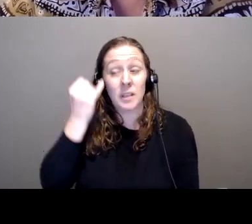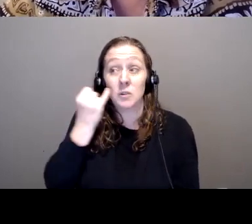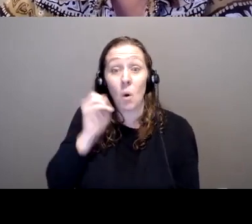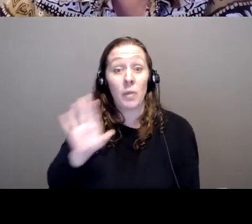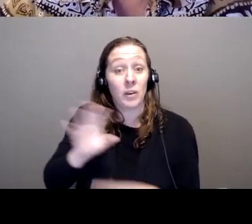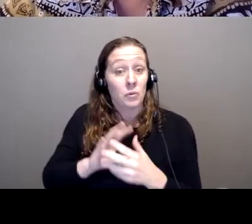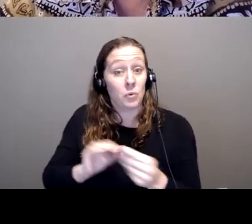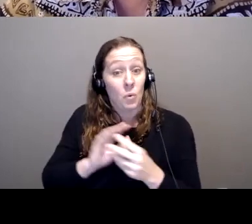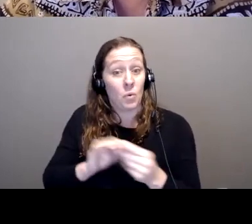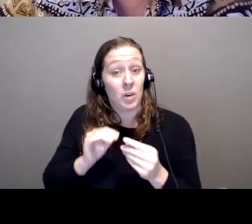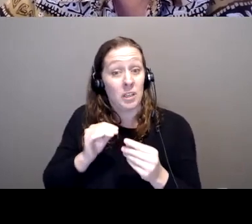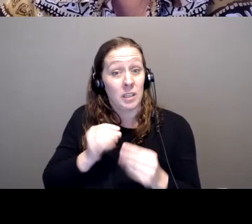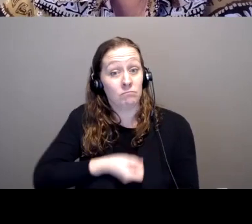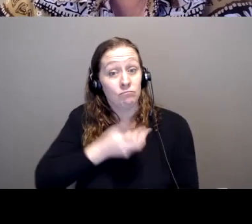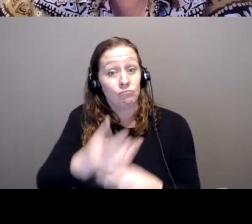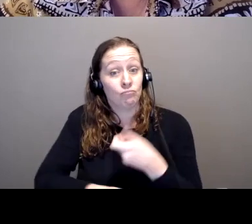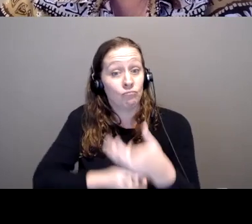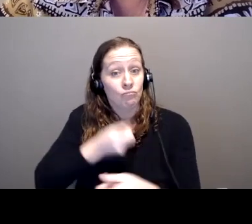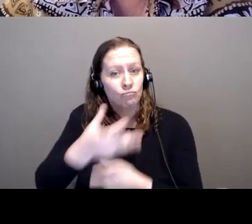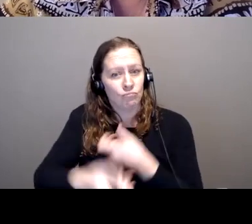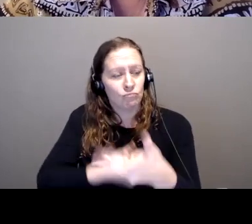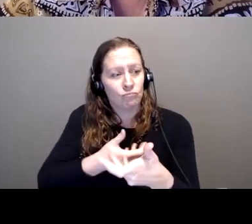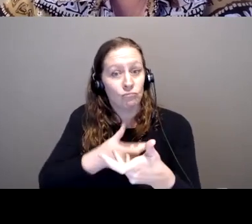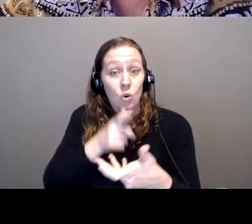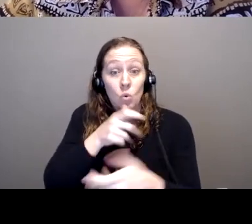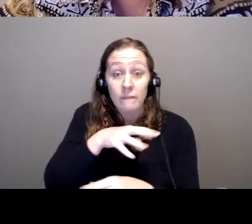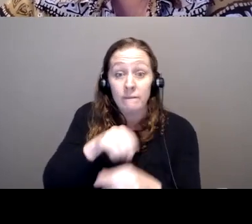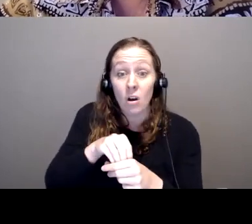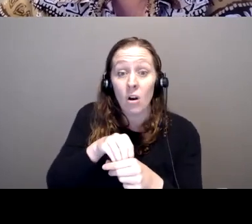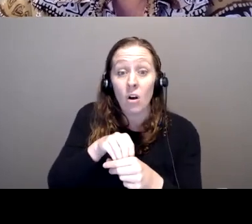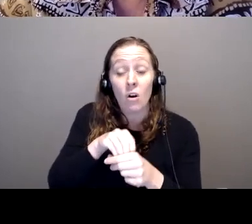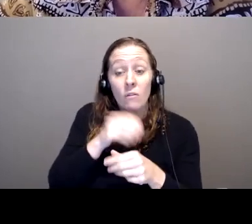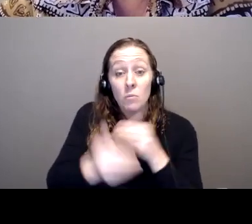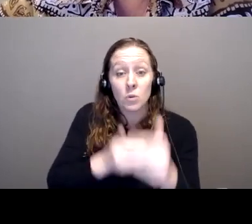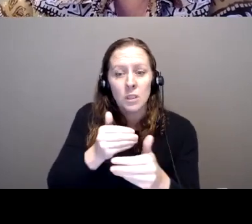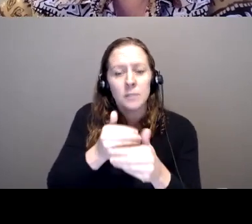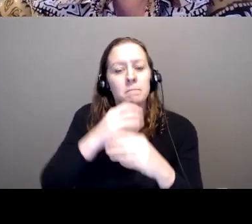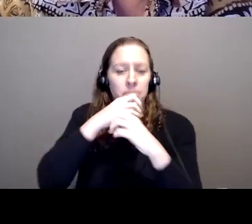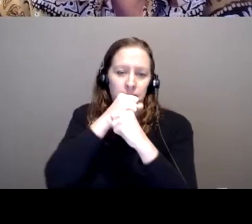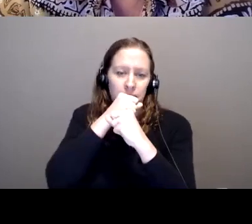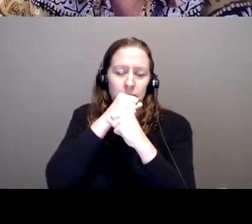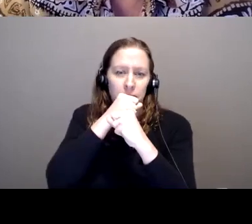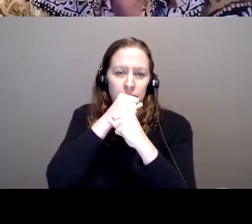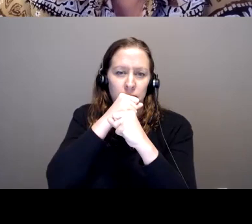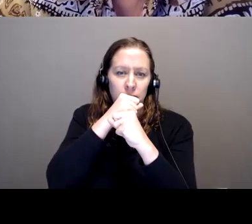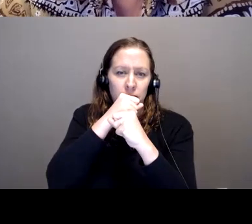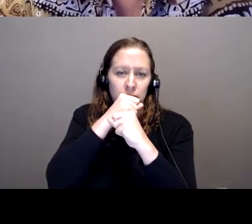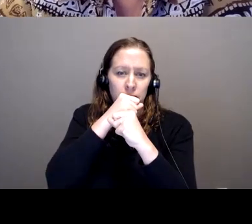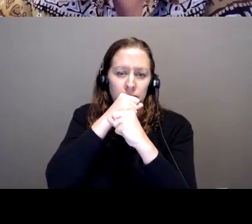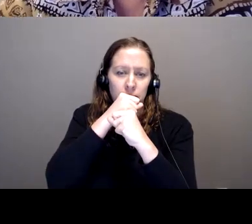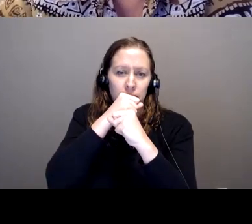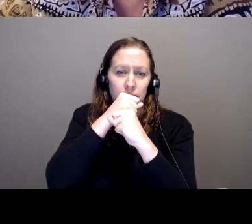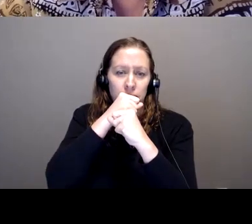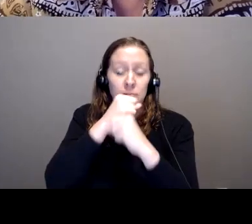their stories, that it can be kept in confidence and within the process. And if it is to